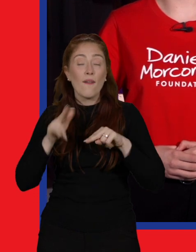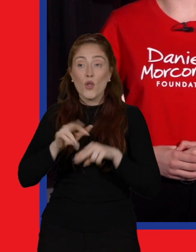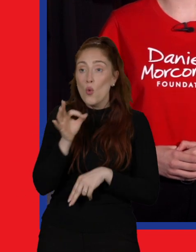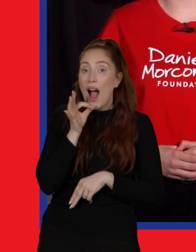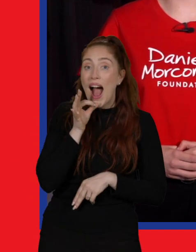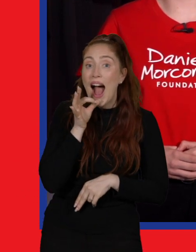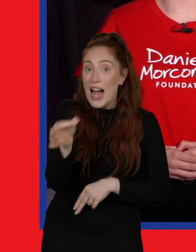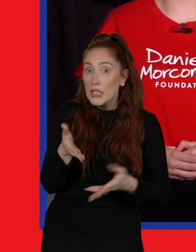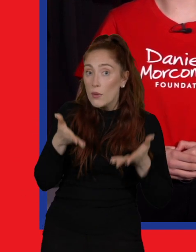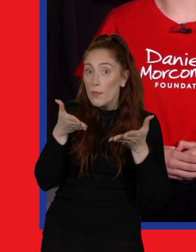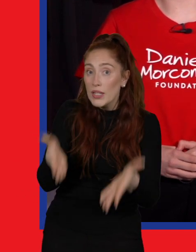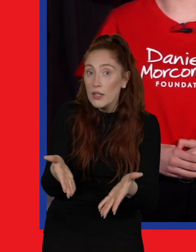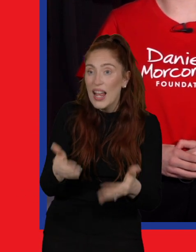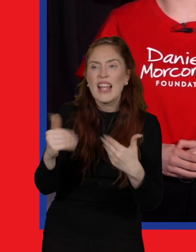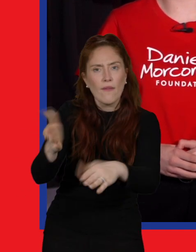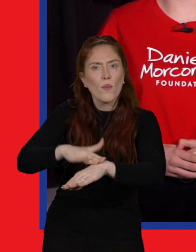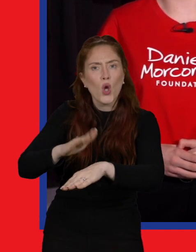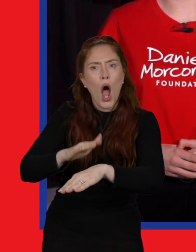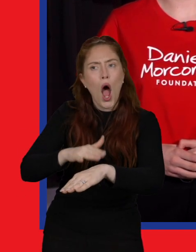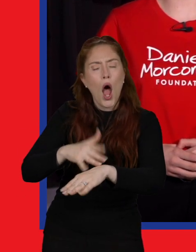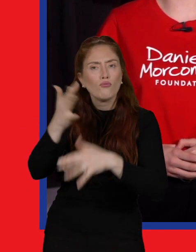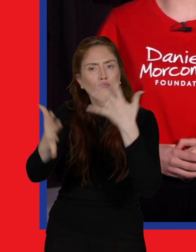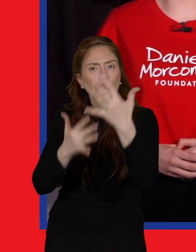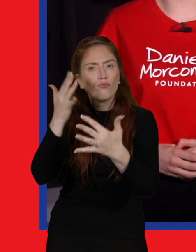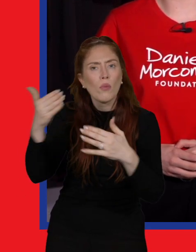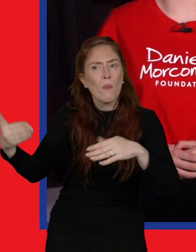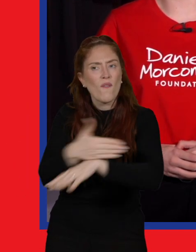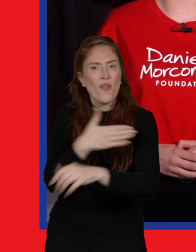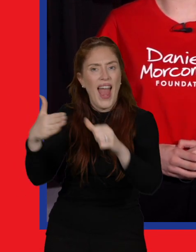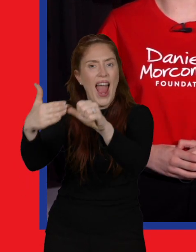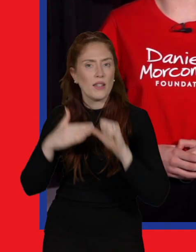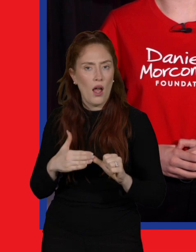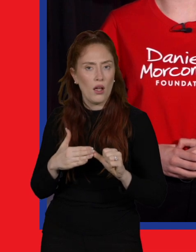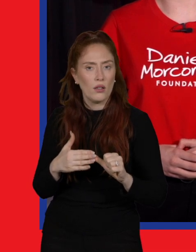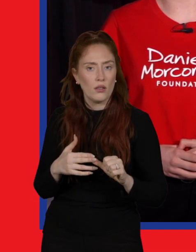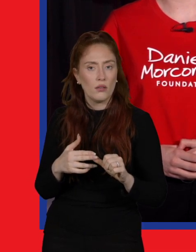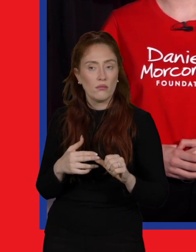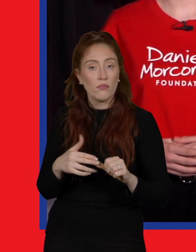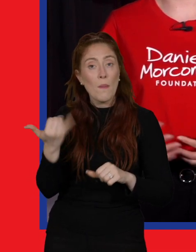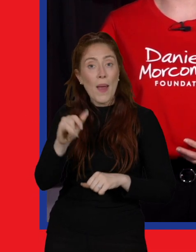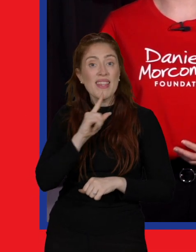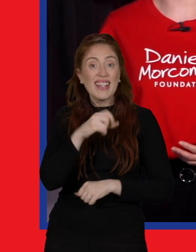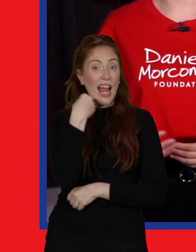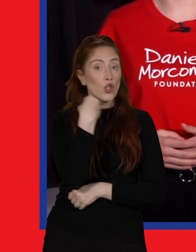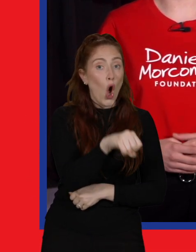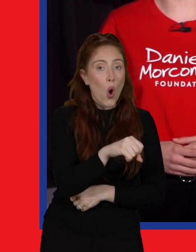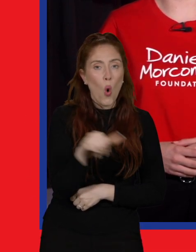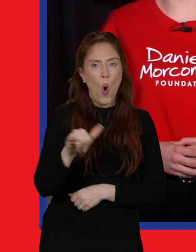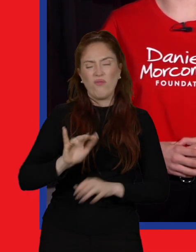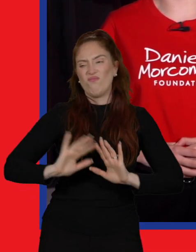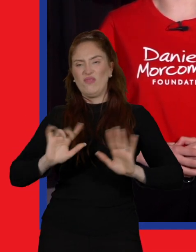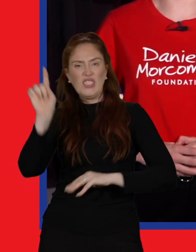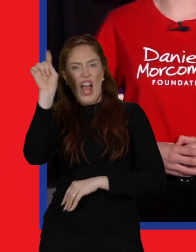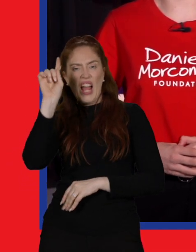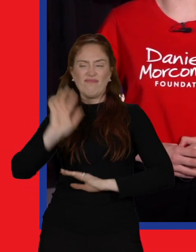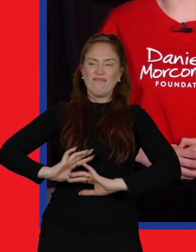for consent, make sure the other person has the time to answer and doesn't feel pressured to respond in a certain way. Saying no could be through words